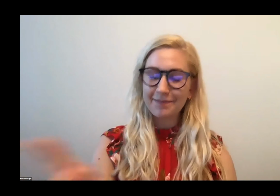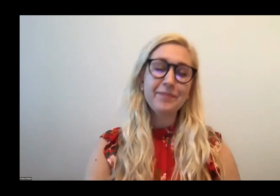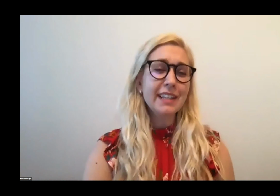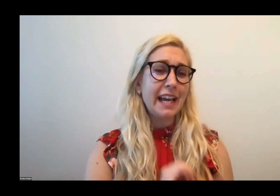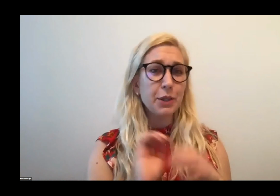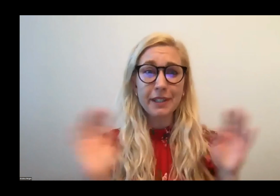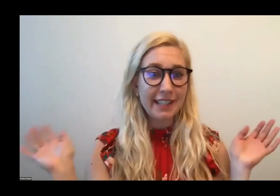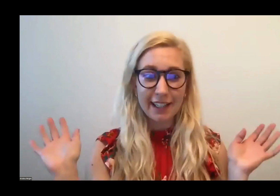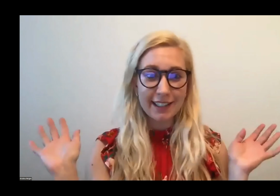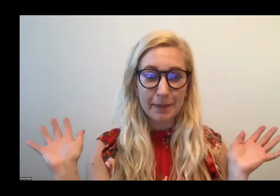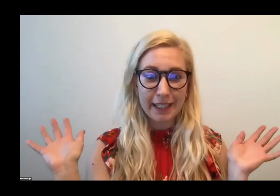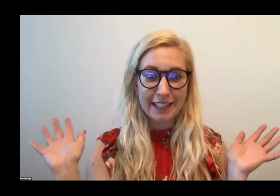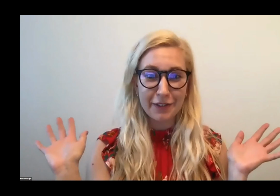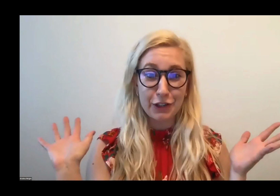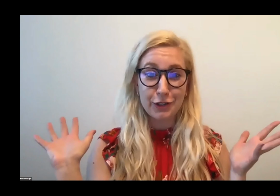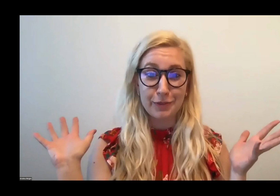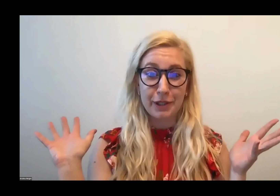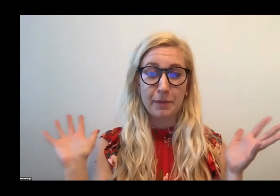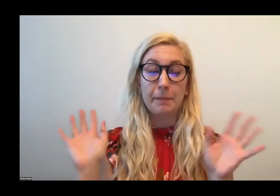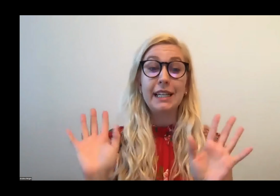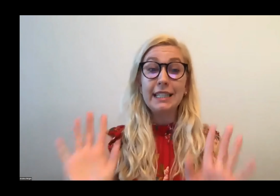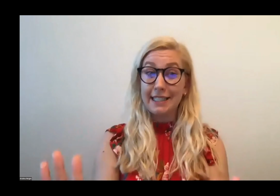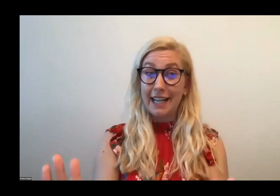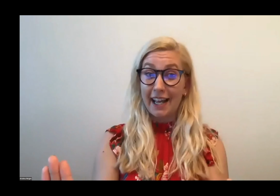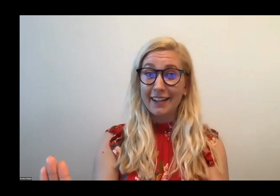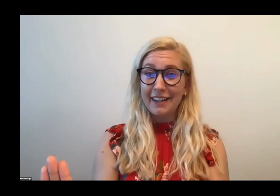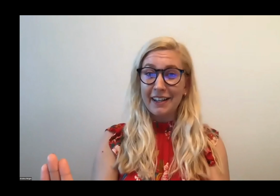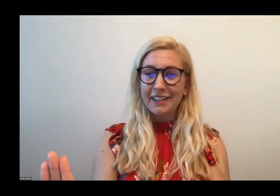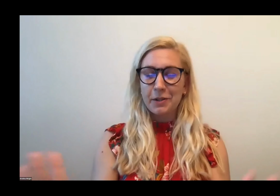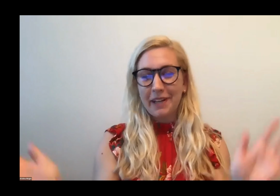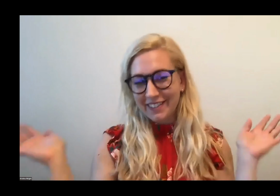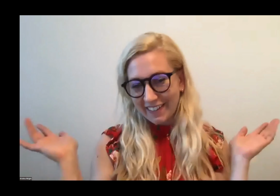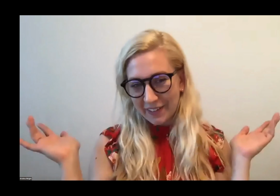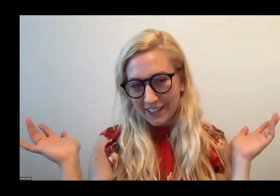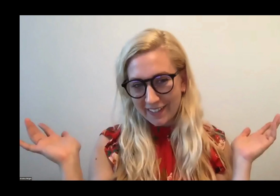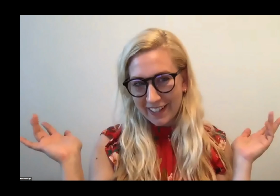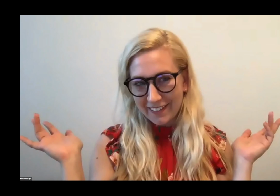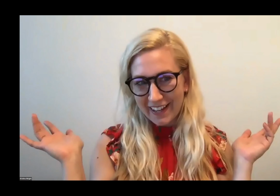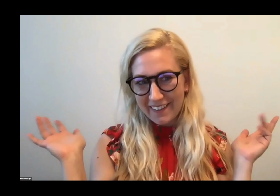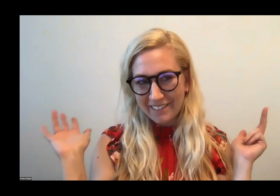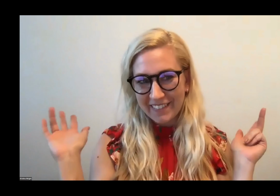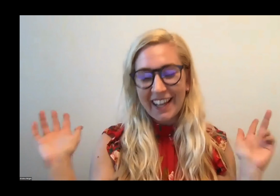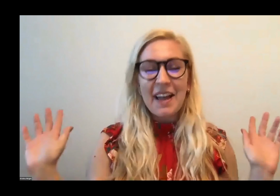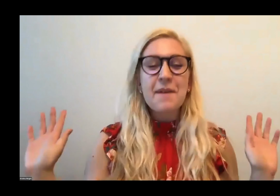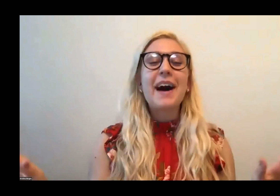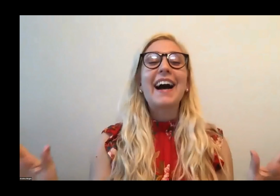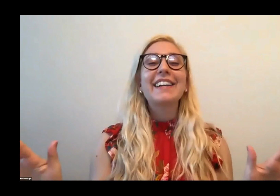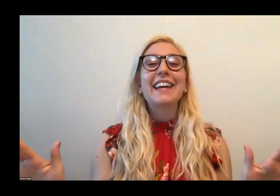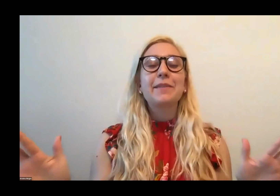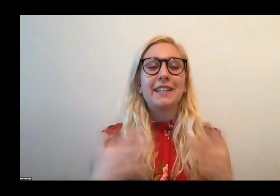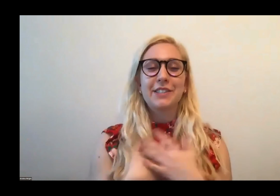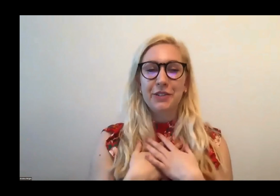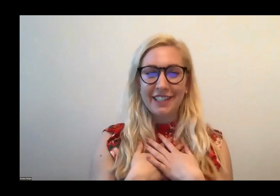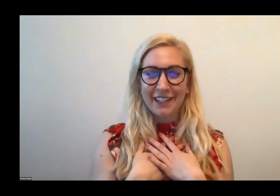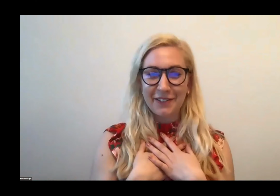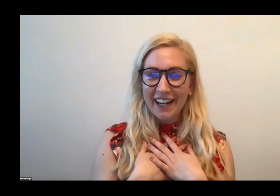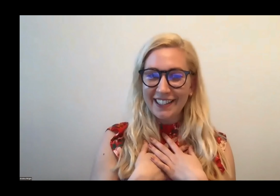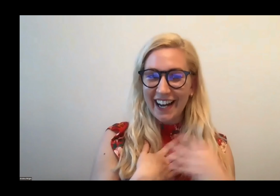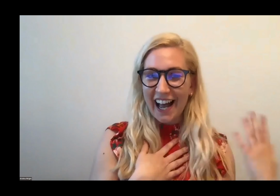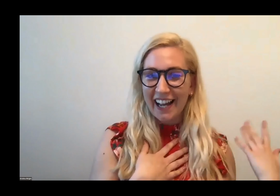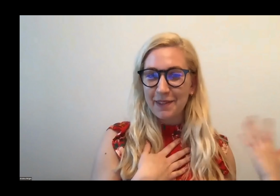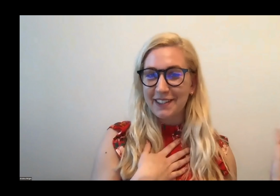accident and you were intending to be in a different Zoom room, please stay. You're bound to have a great time anyway. My name is